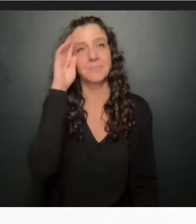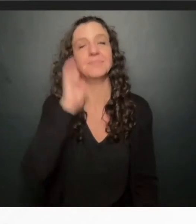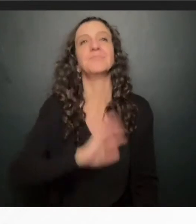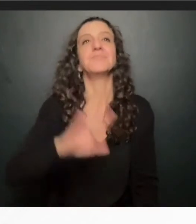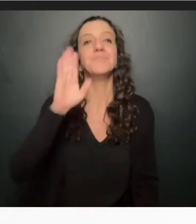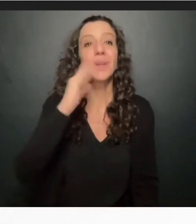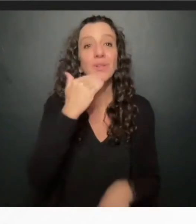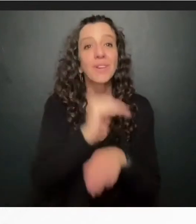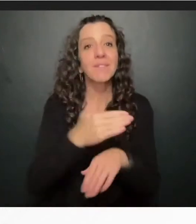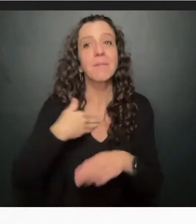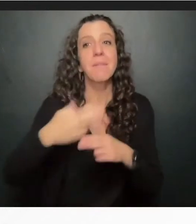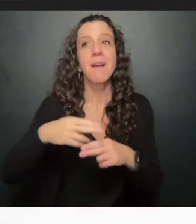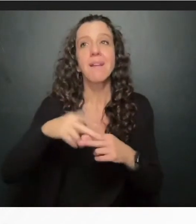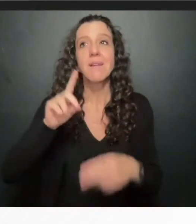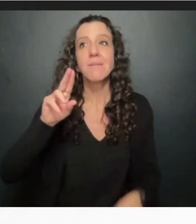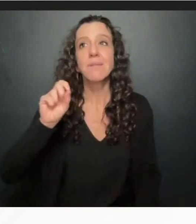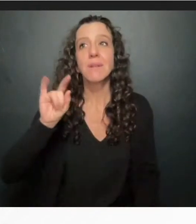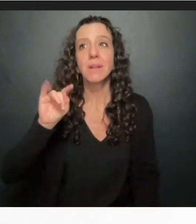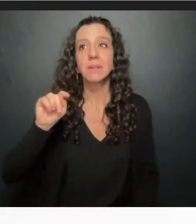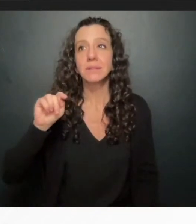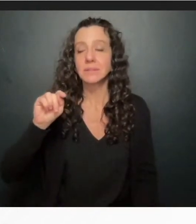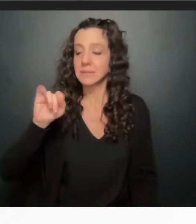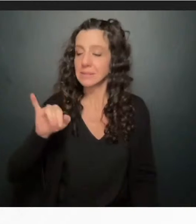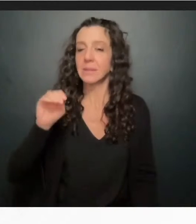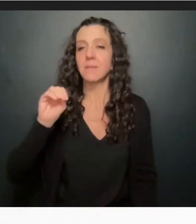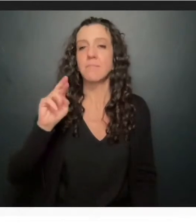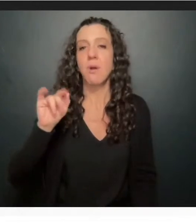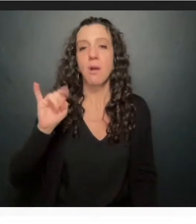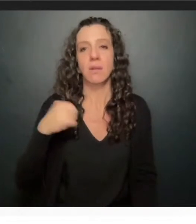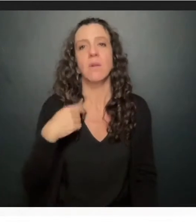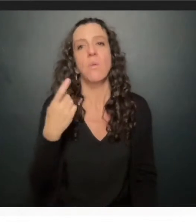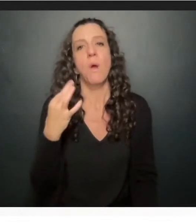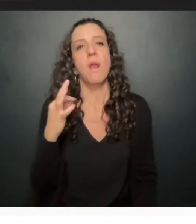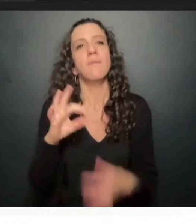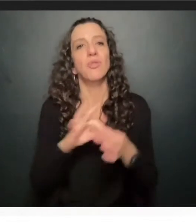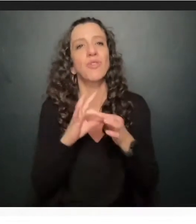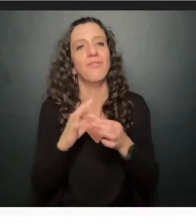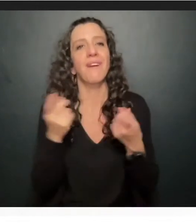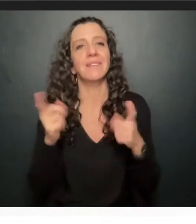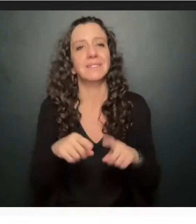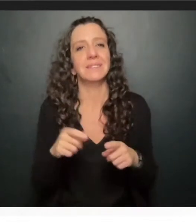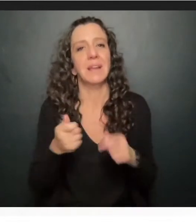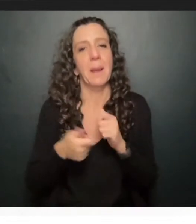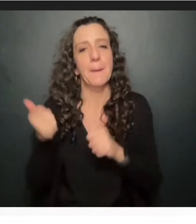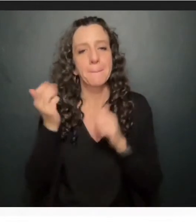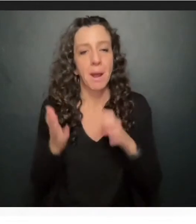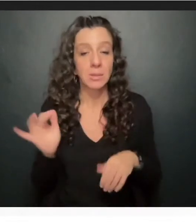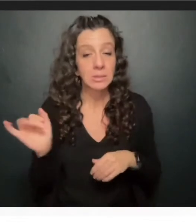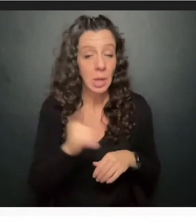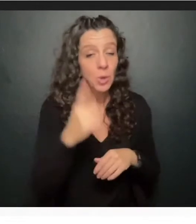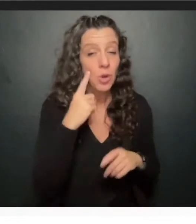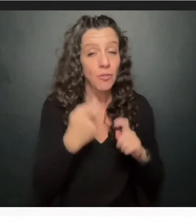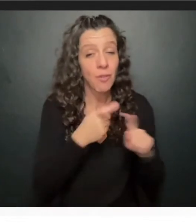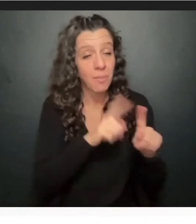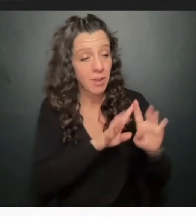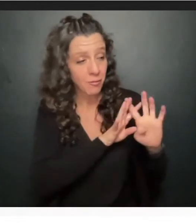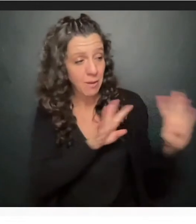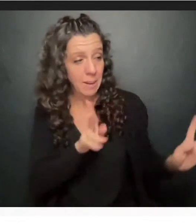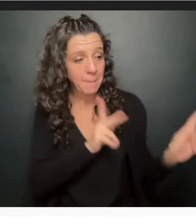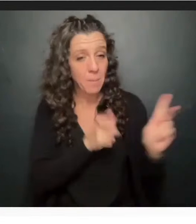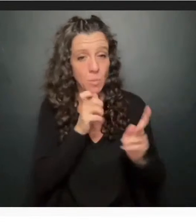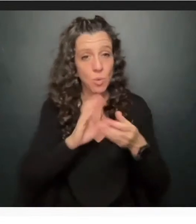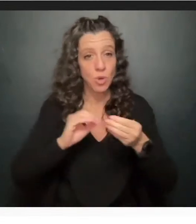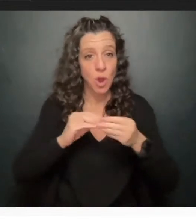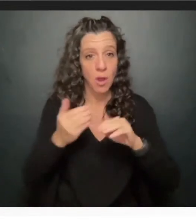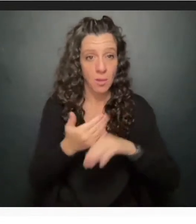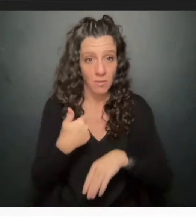Good evening. My name is Dusty Martin. I'm one of the Unified Incident Commanders. So as you heard tonight from all the folks that had spoken before me,